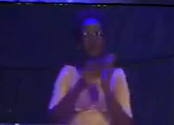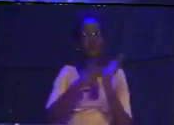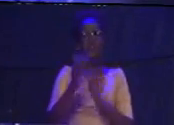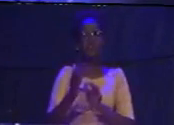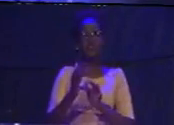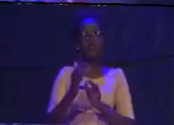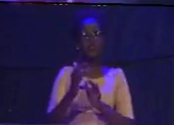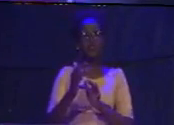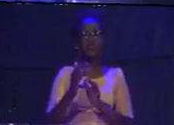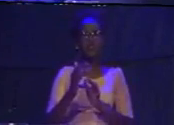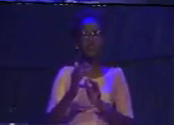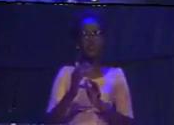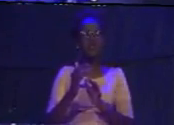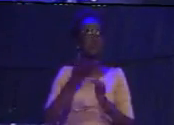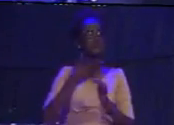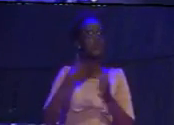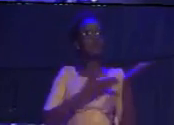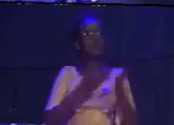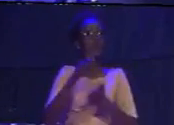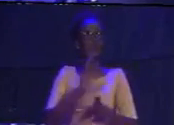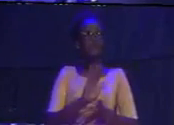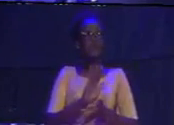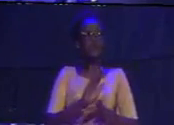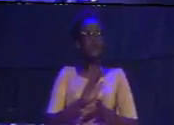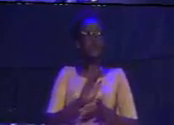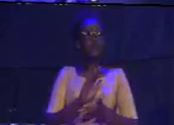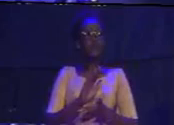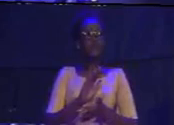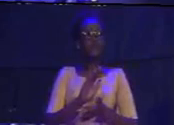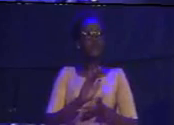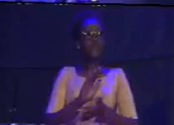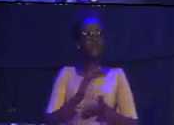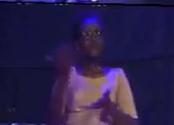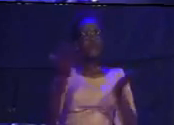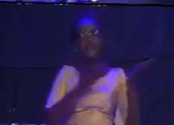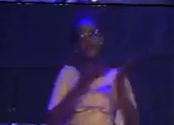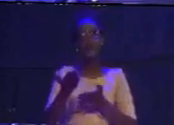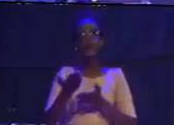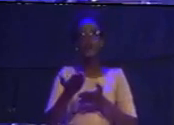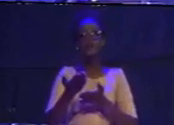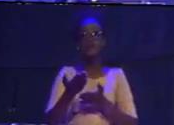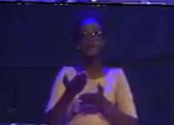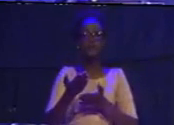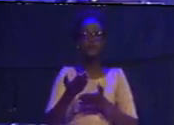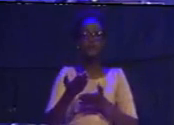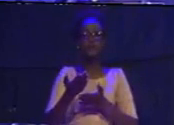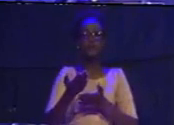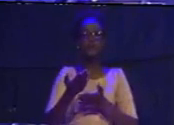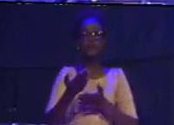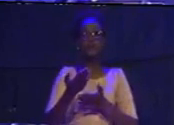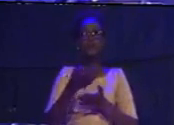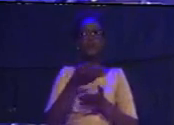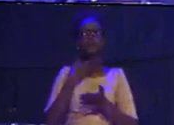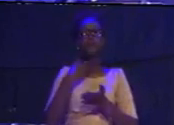and encounter Jesus. Take a step and come forward running. Come running